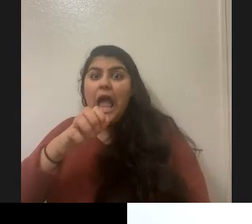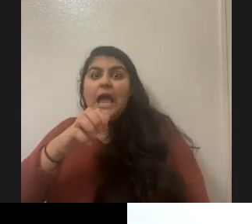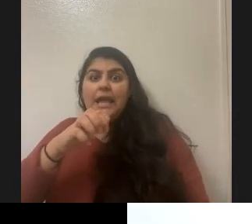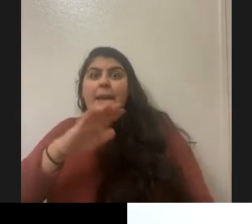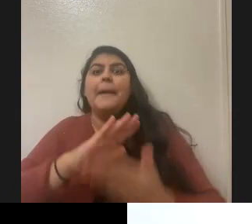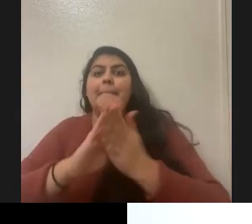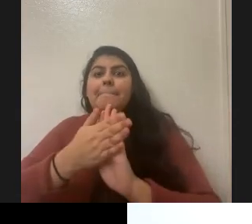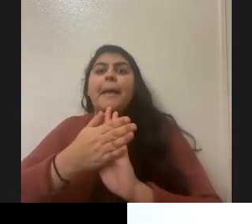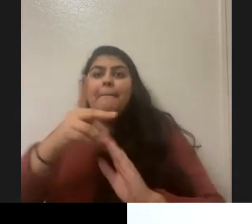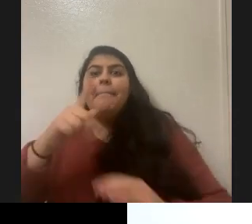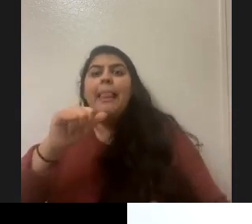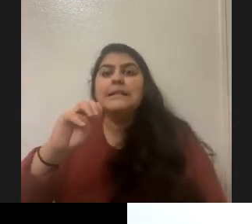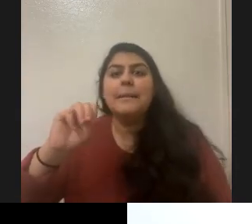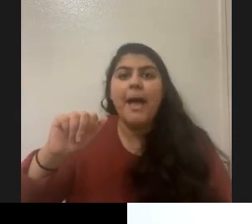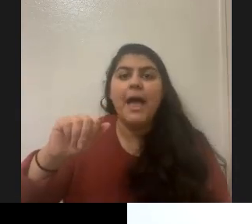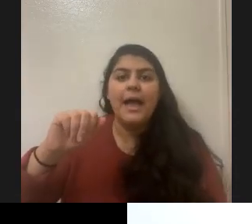a plasma.